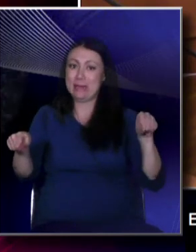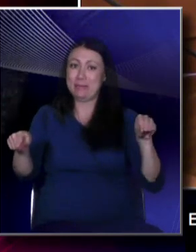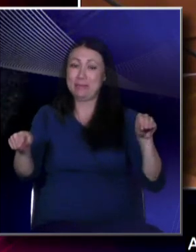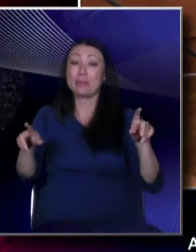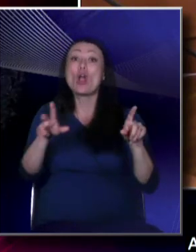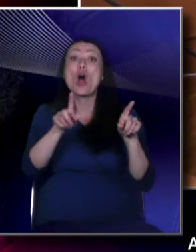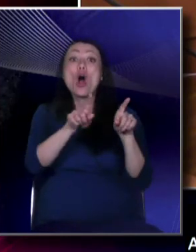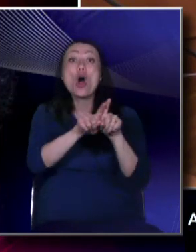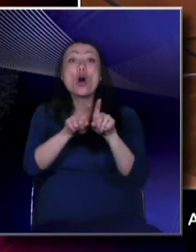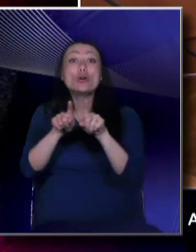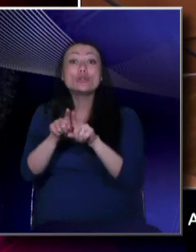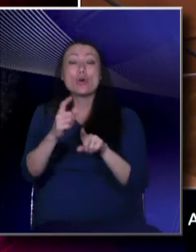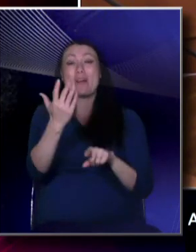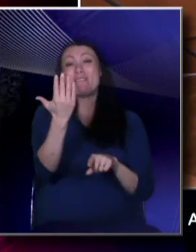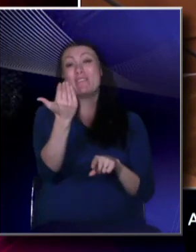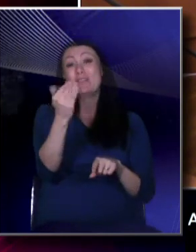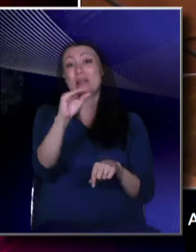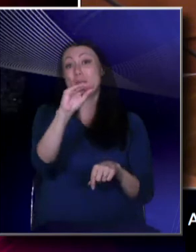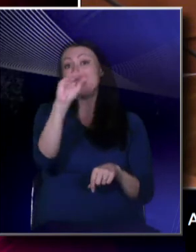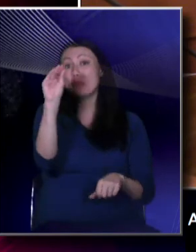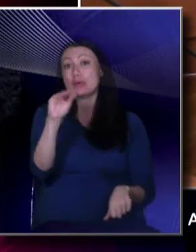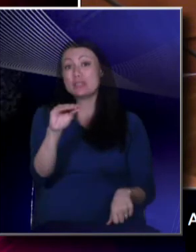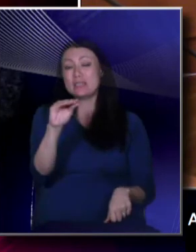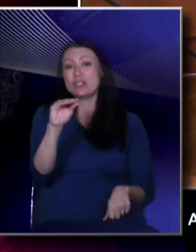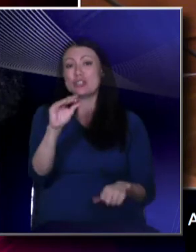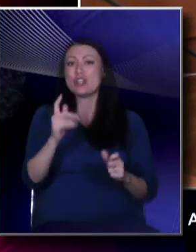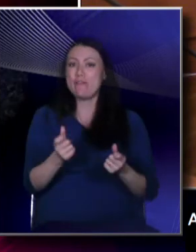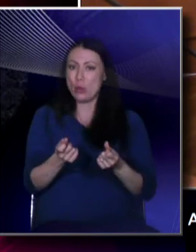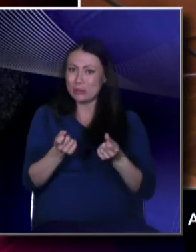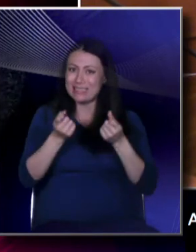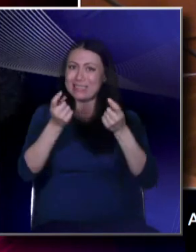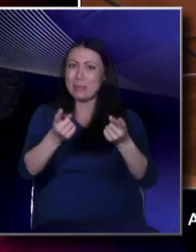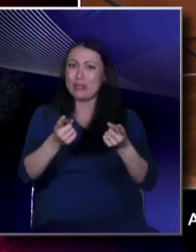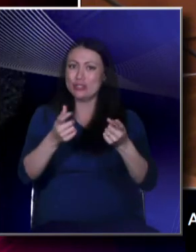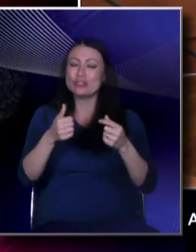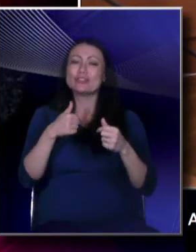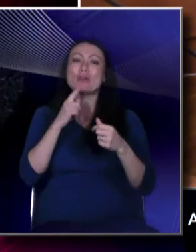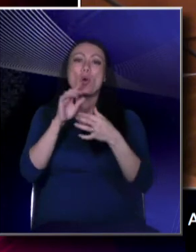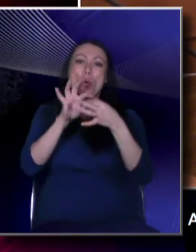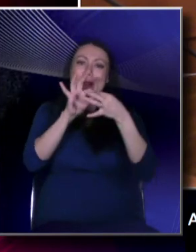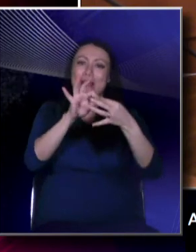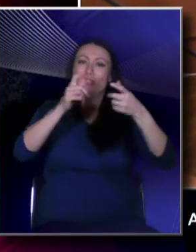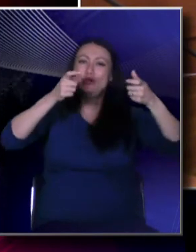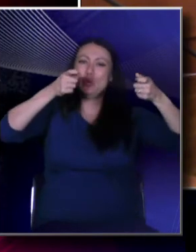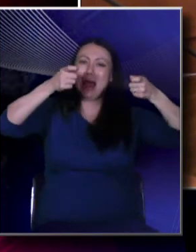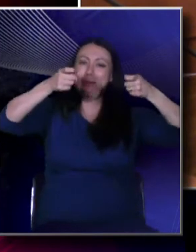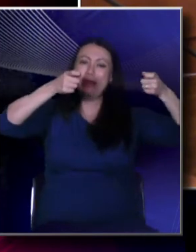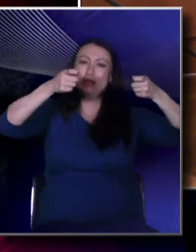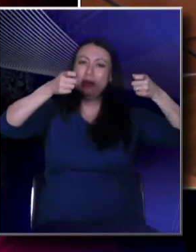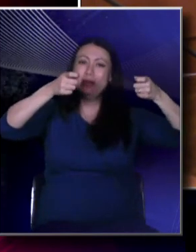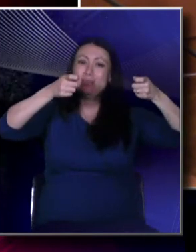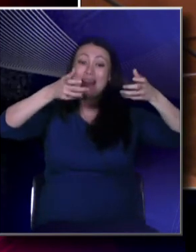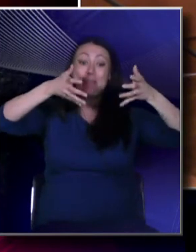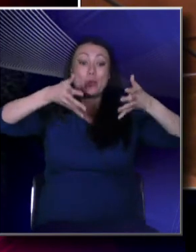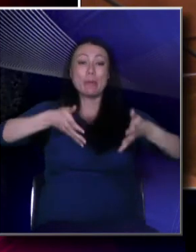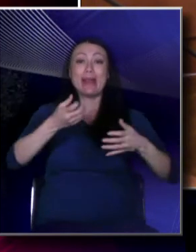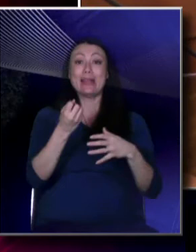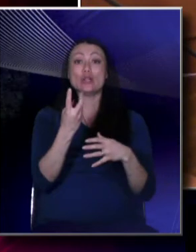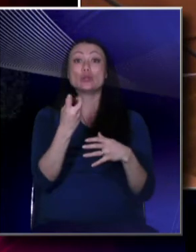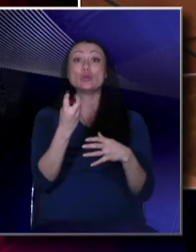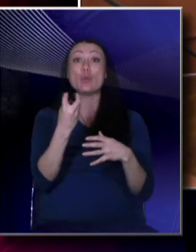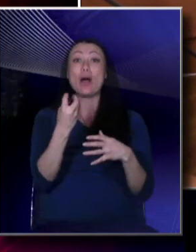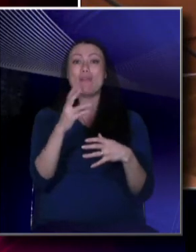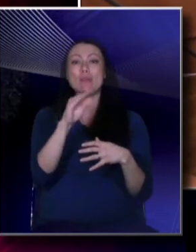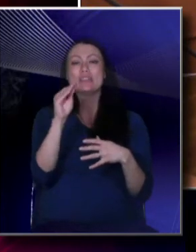it's noted that 15% of the expenditures relates to administration, and the remaining 12% is